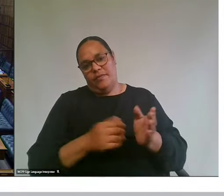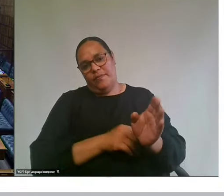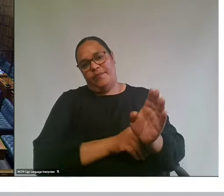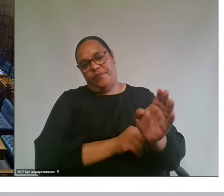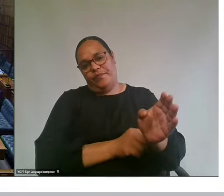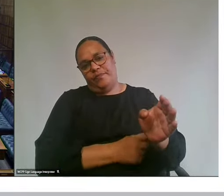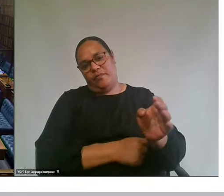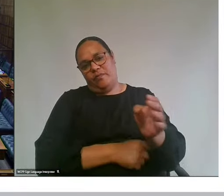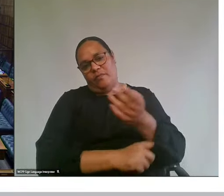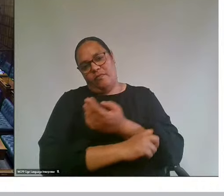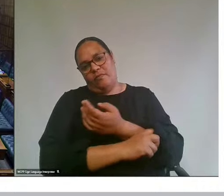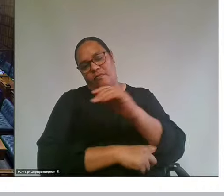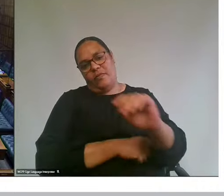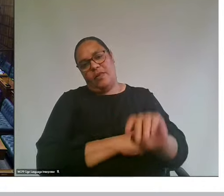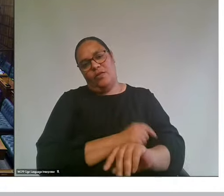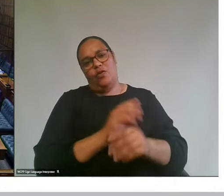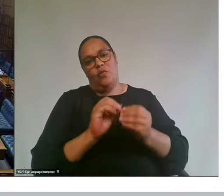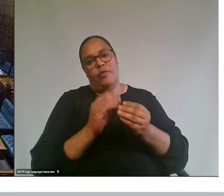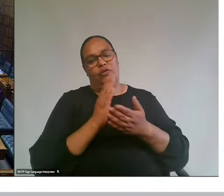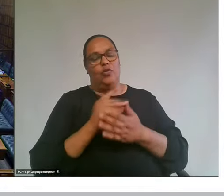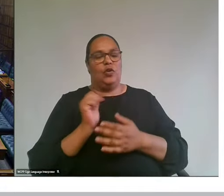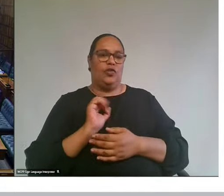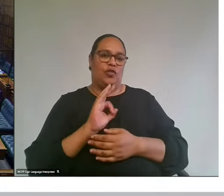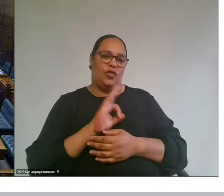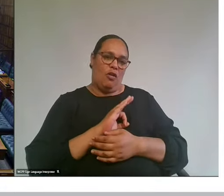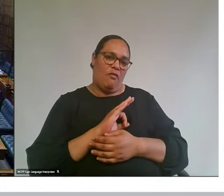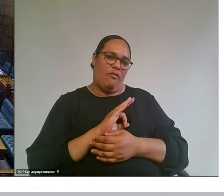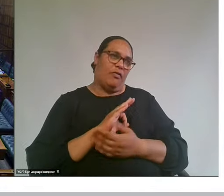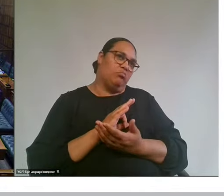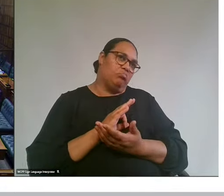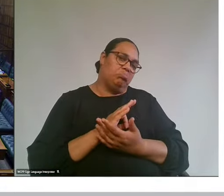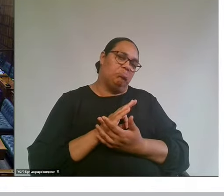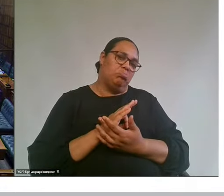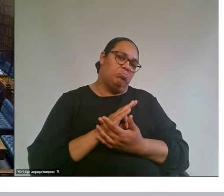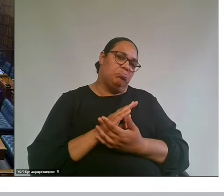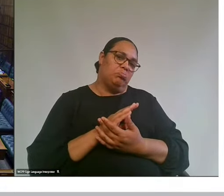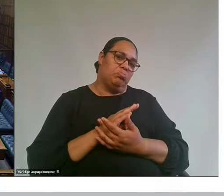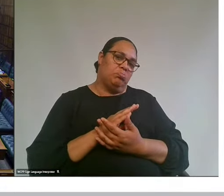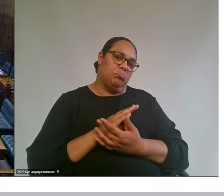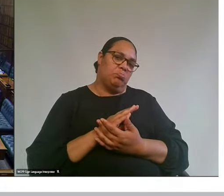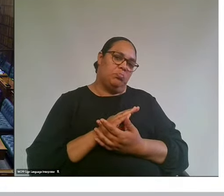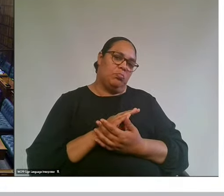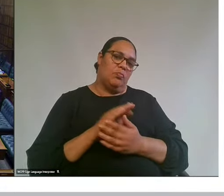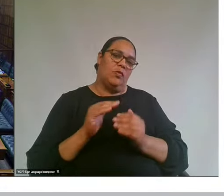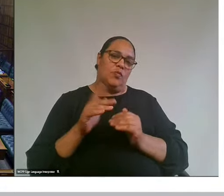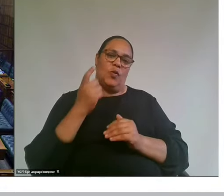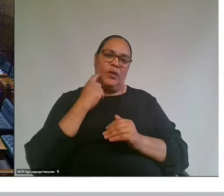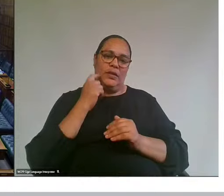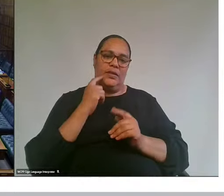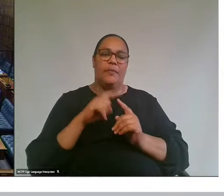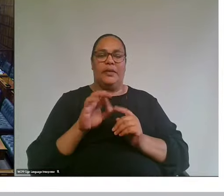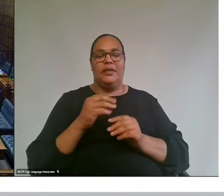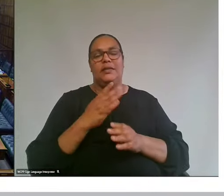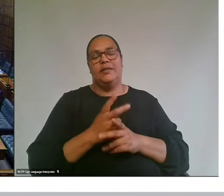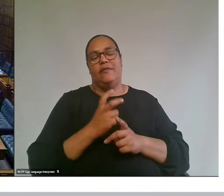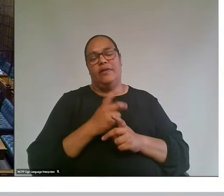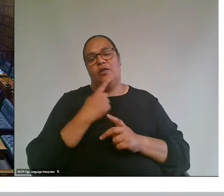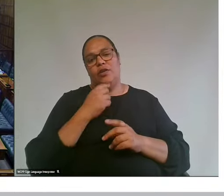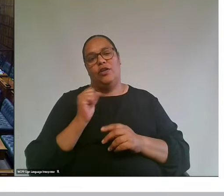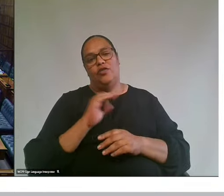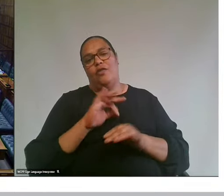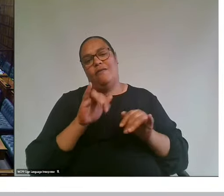you know to to to to ensure that staff you know it's it's been much easier but it is difficult to ensure that staff